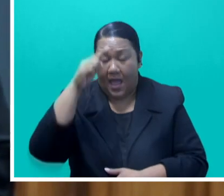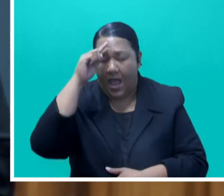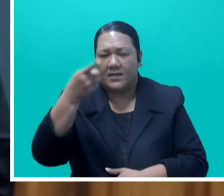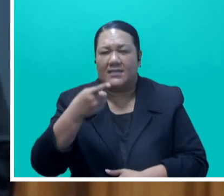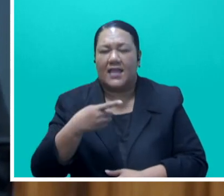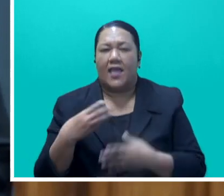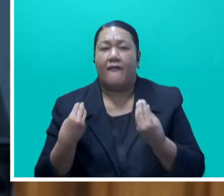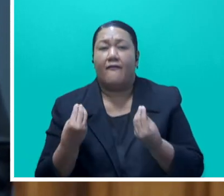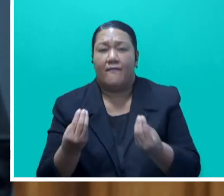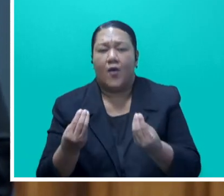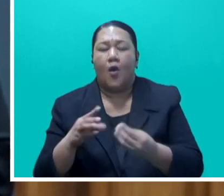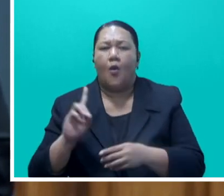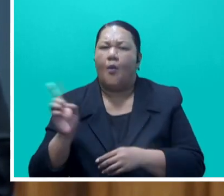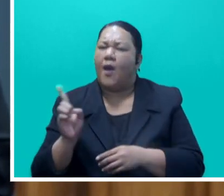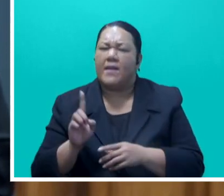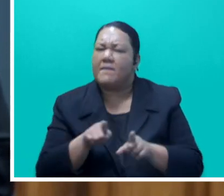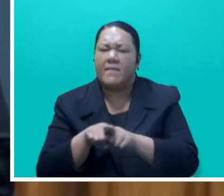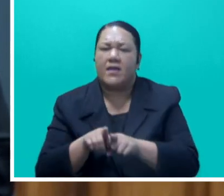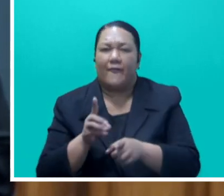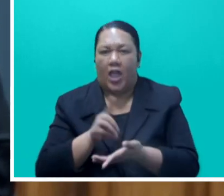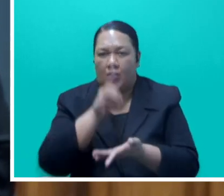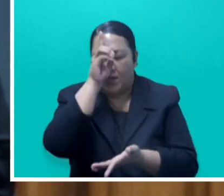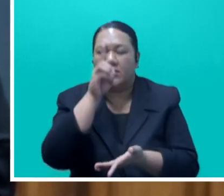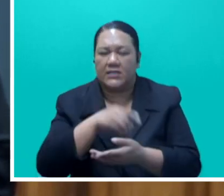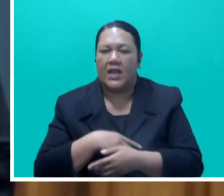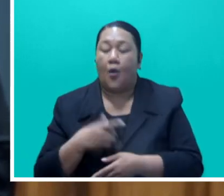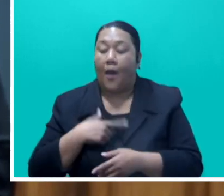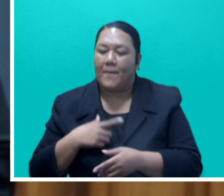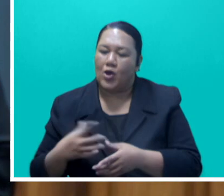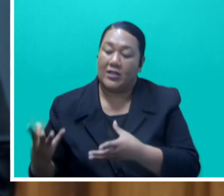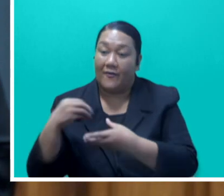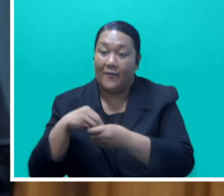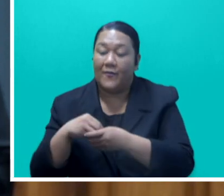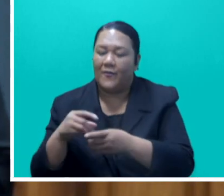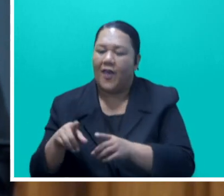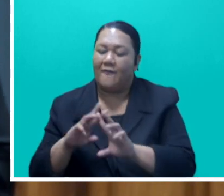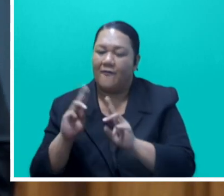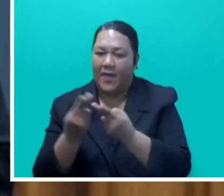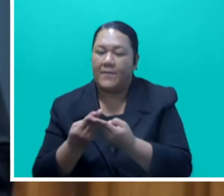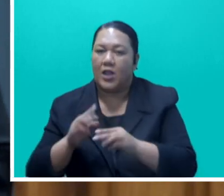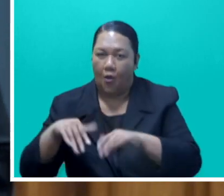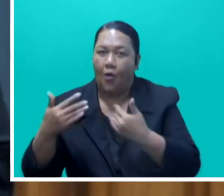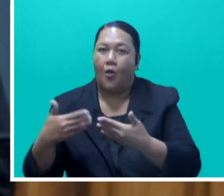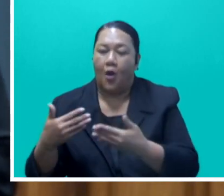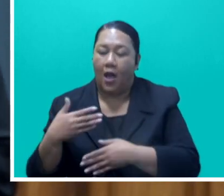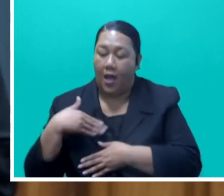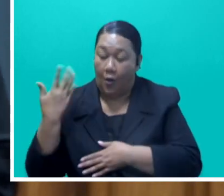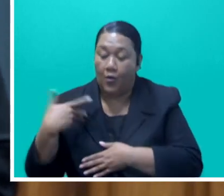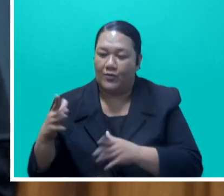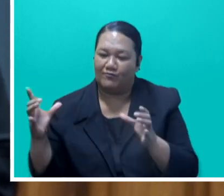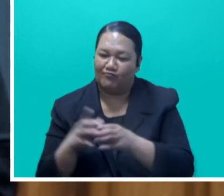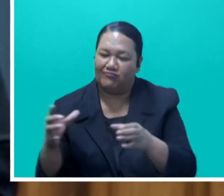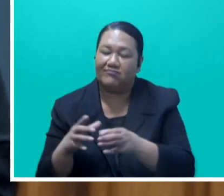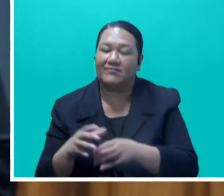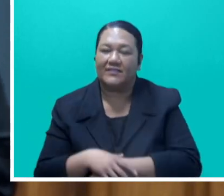education, building relationships with family and relatives, and to always have a lending heart to help others. I wish